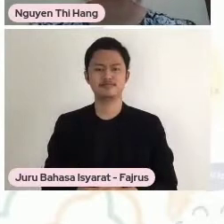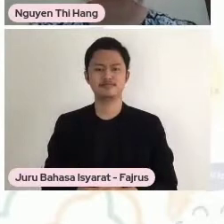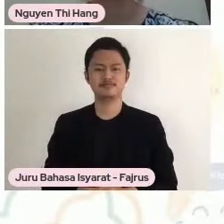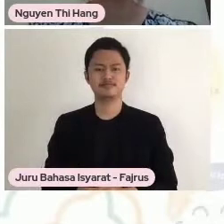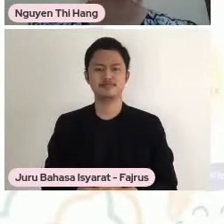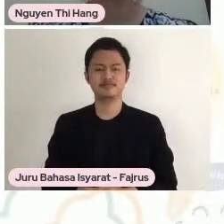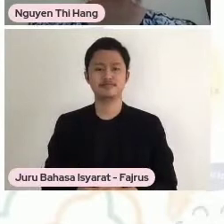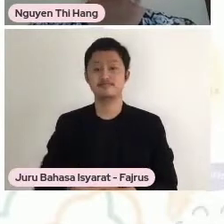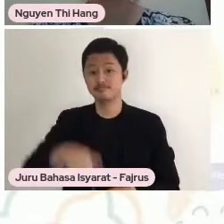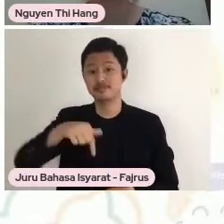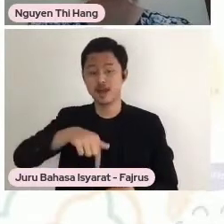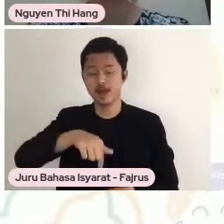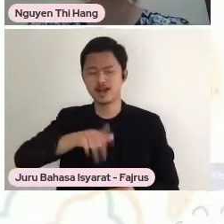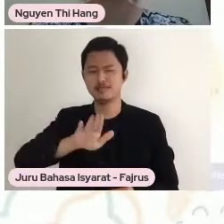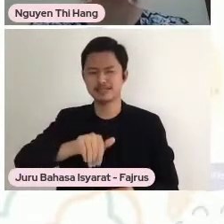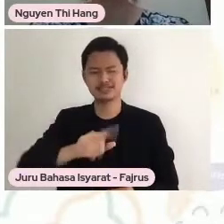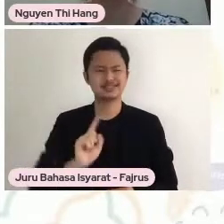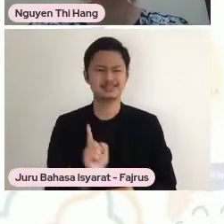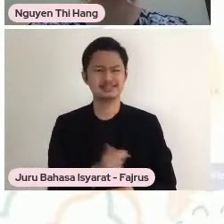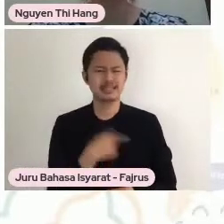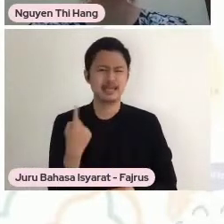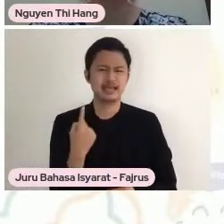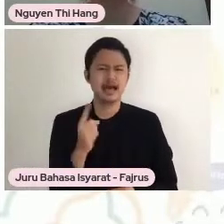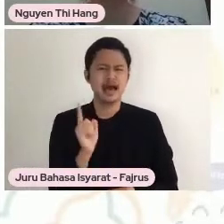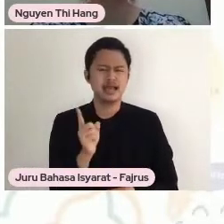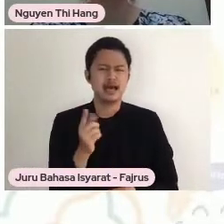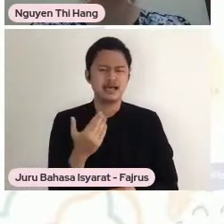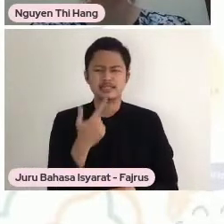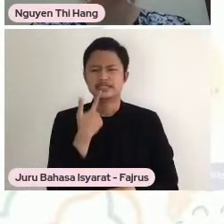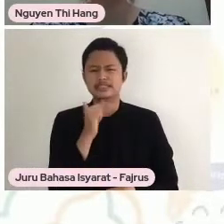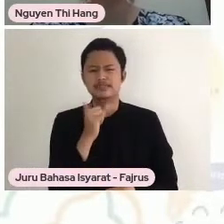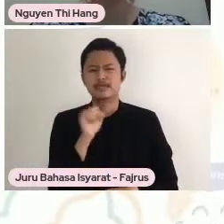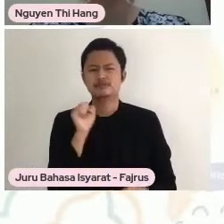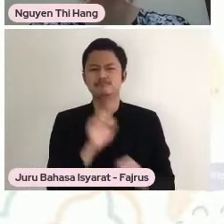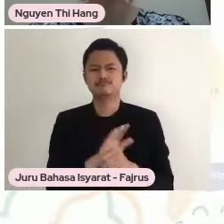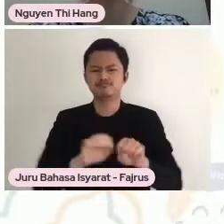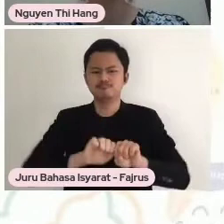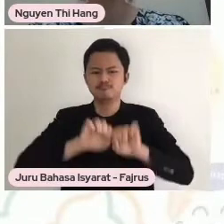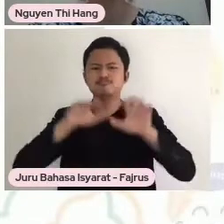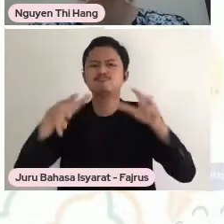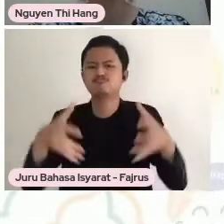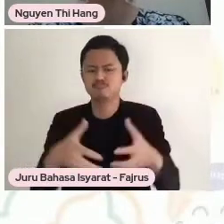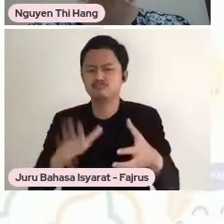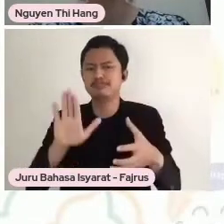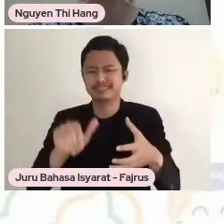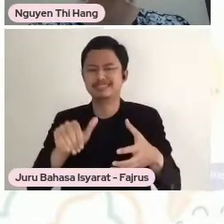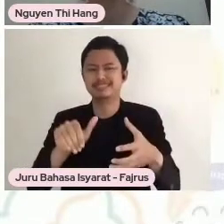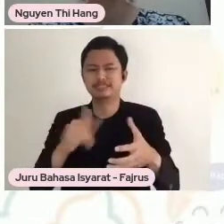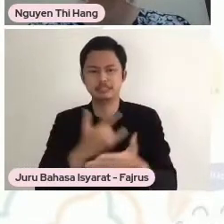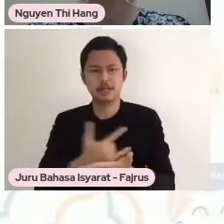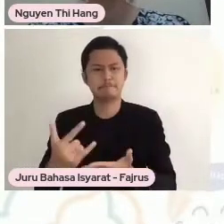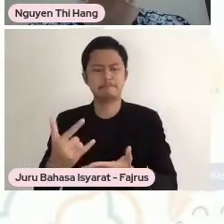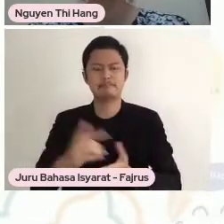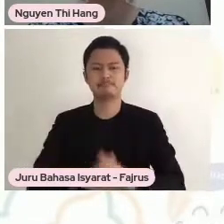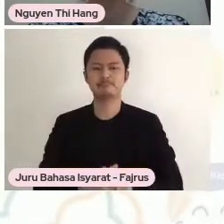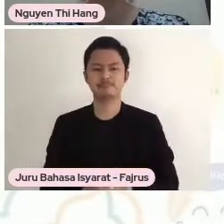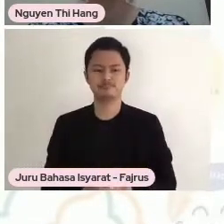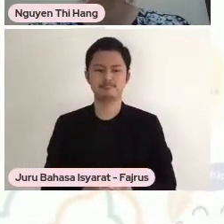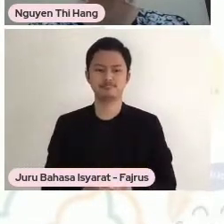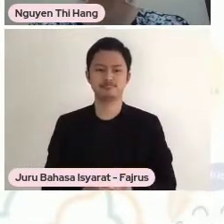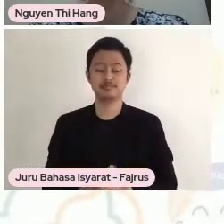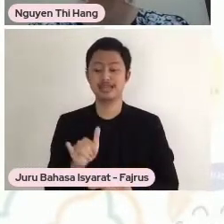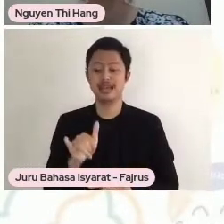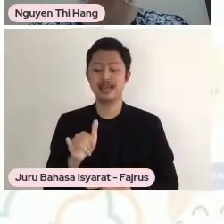Until now, we have 4 waves of COVID-19 outbreaking. Oh, di Vietnam ini